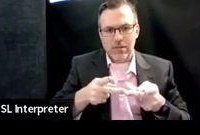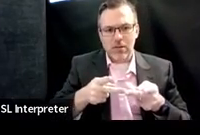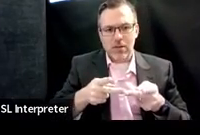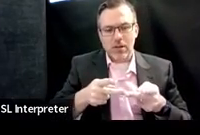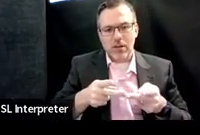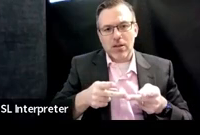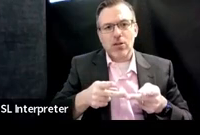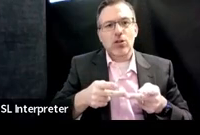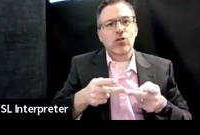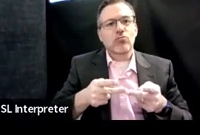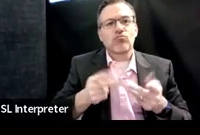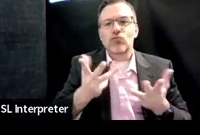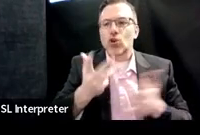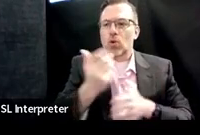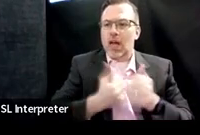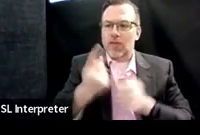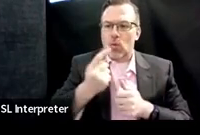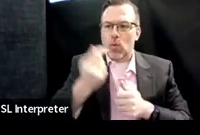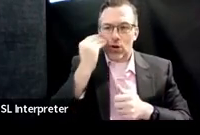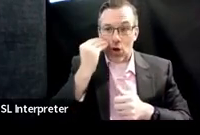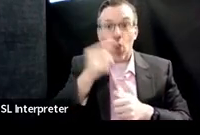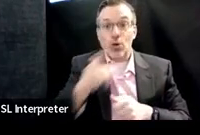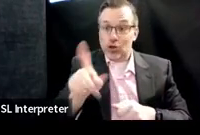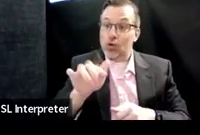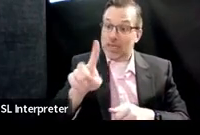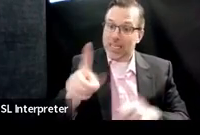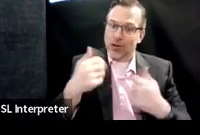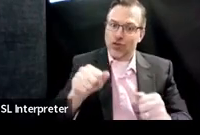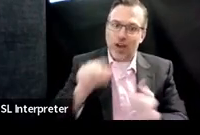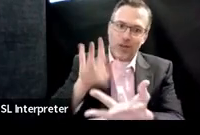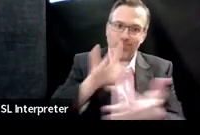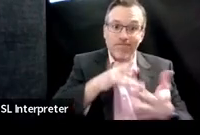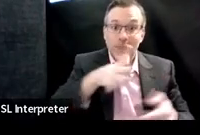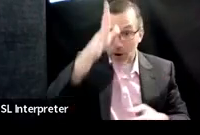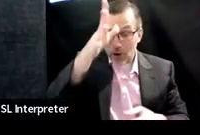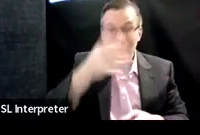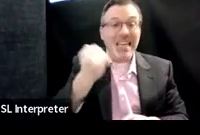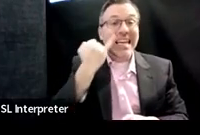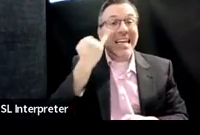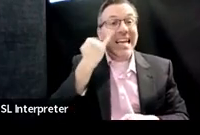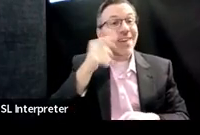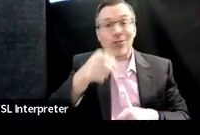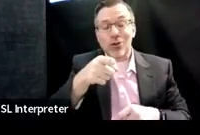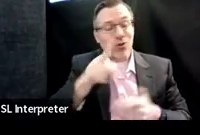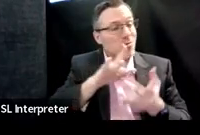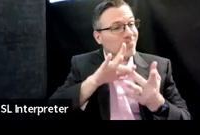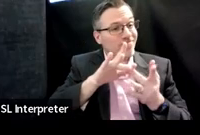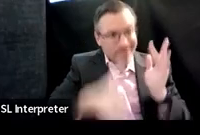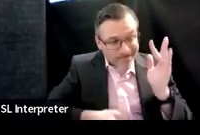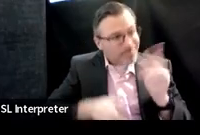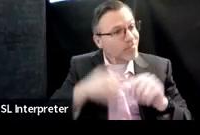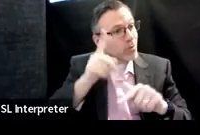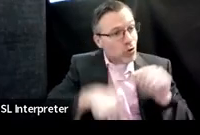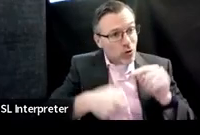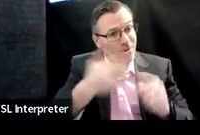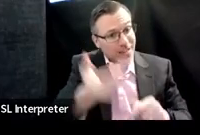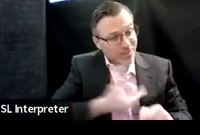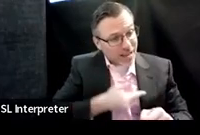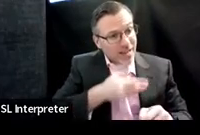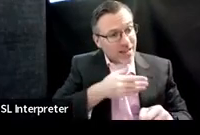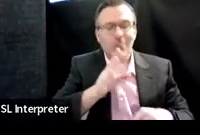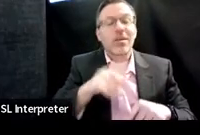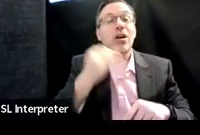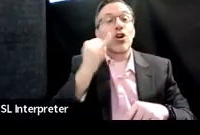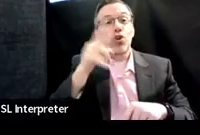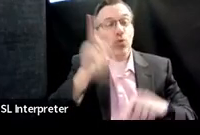so that everyone knows that you've reached out to the parents and tried to do that. And if you were unable to get the parents at the meeting, this is